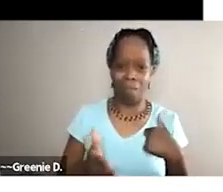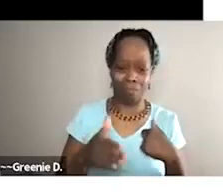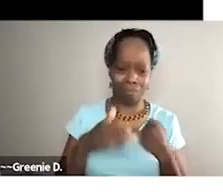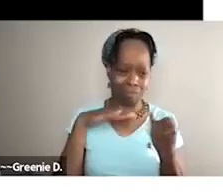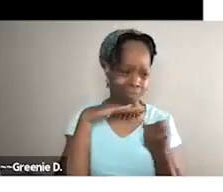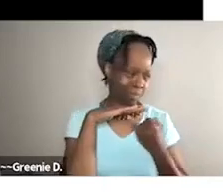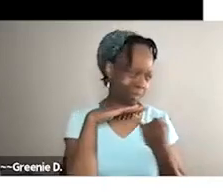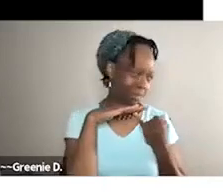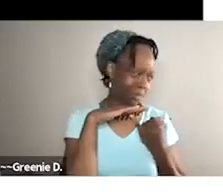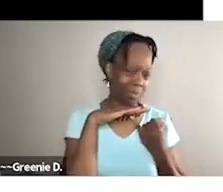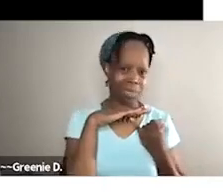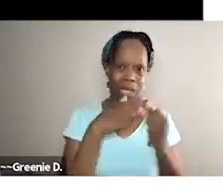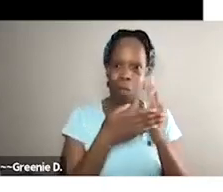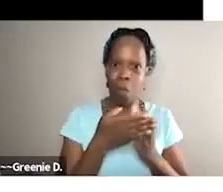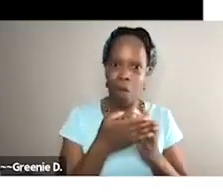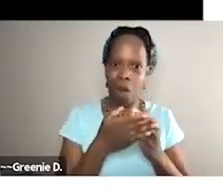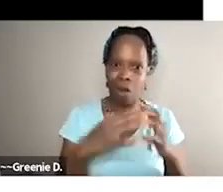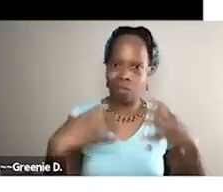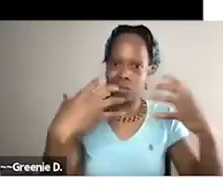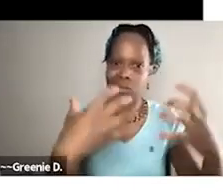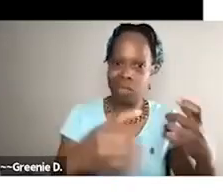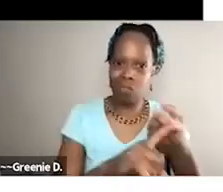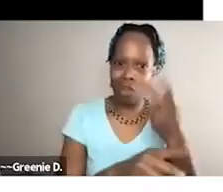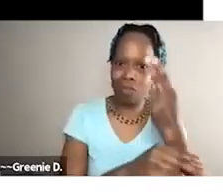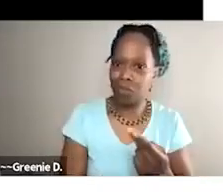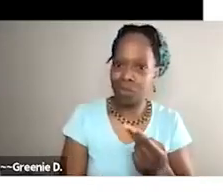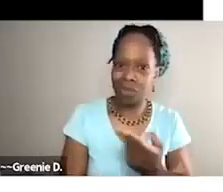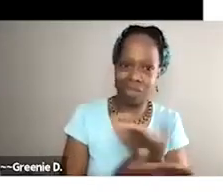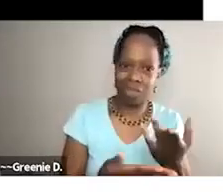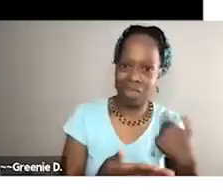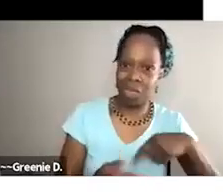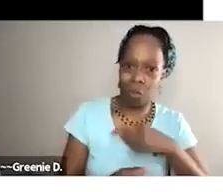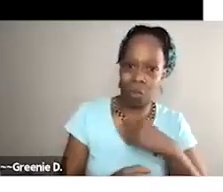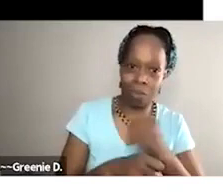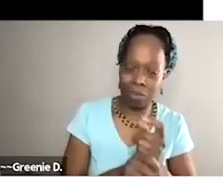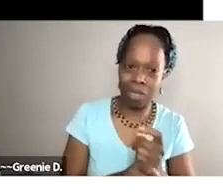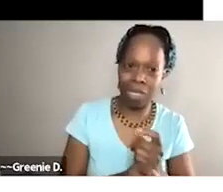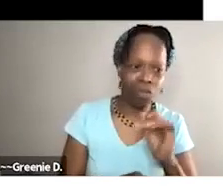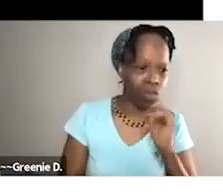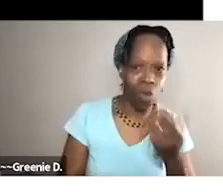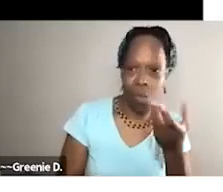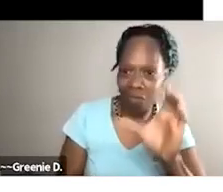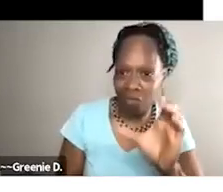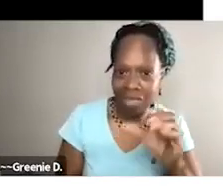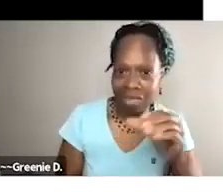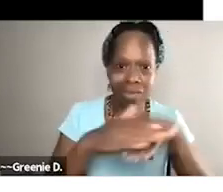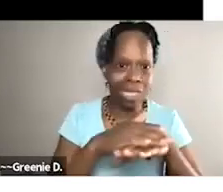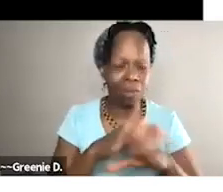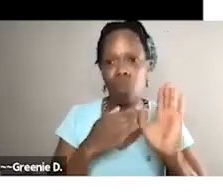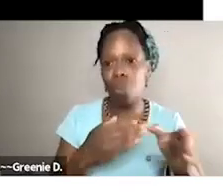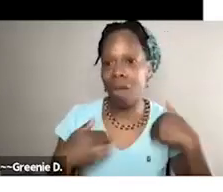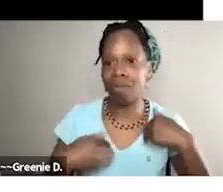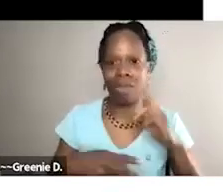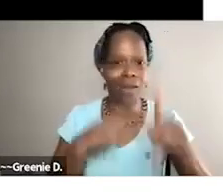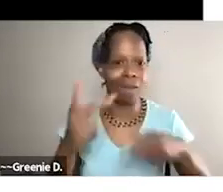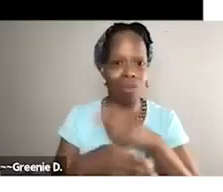from using something you produce. And if you don't invest in accessibility, that's what you're going to do. So it really is a get it done